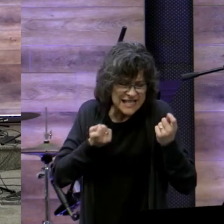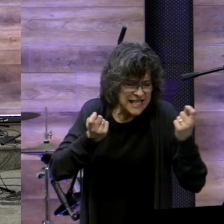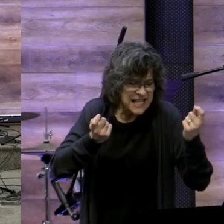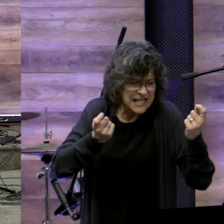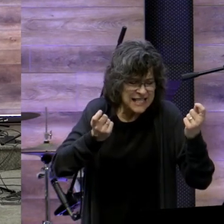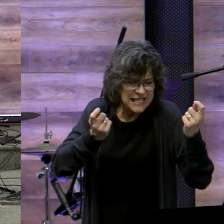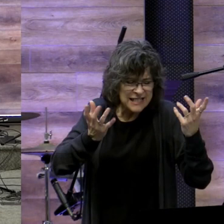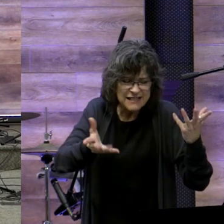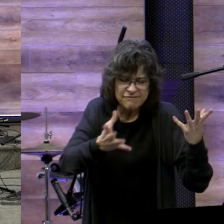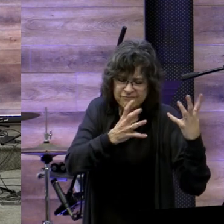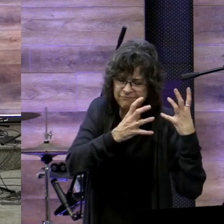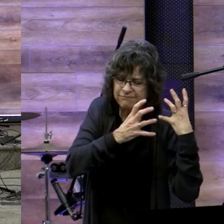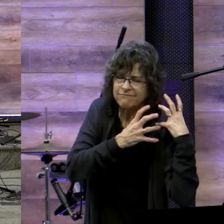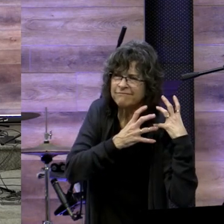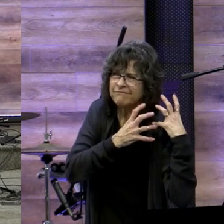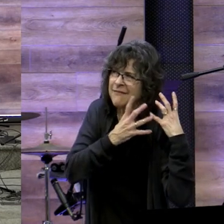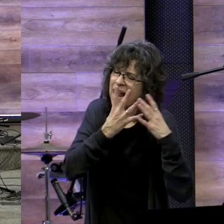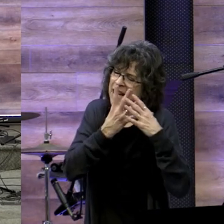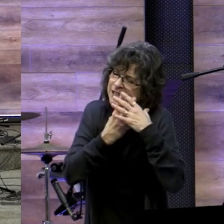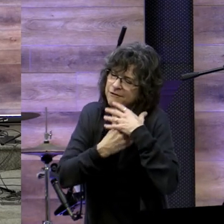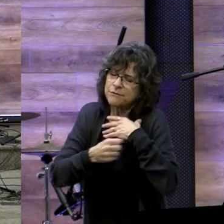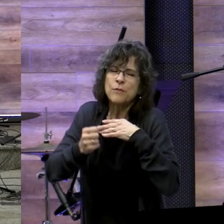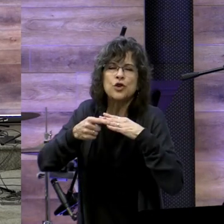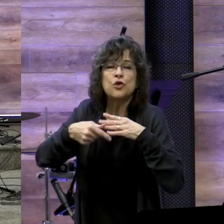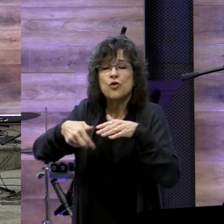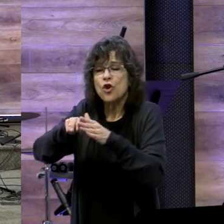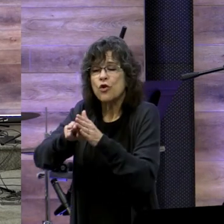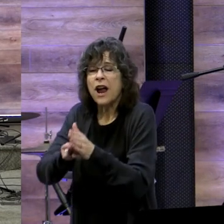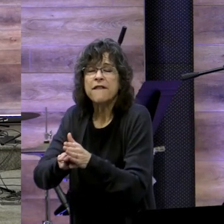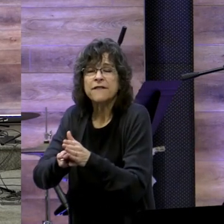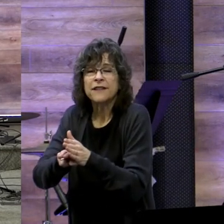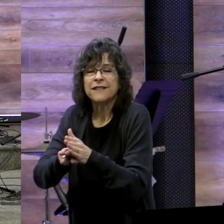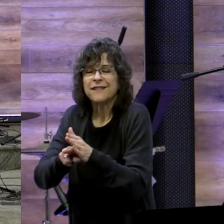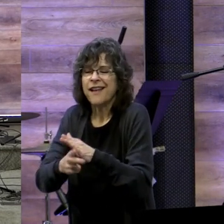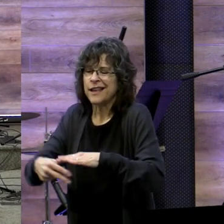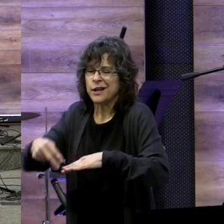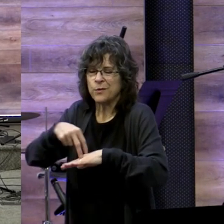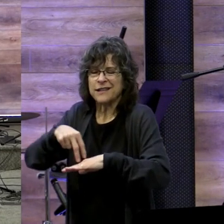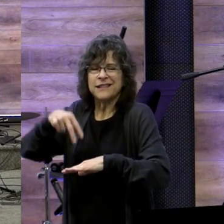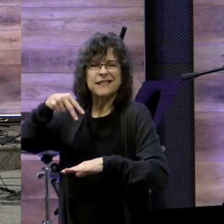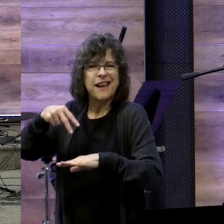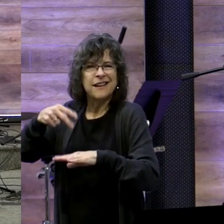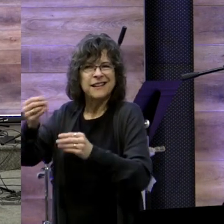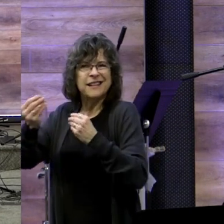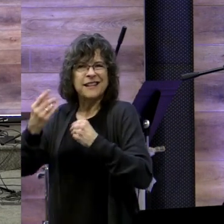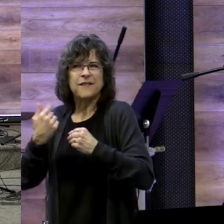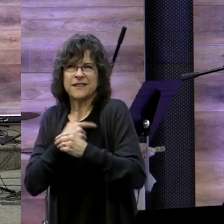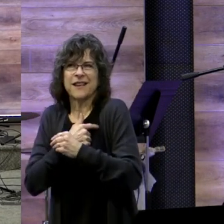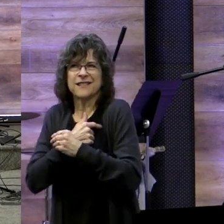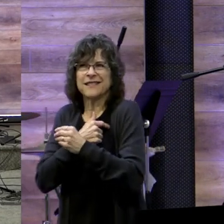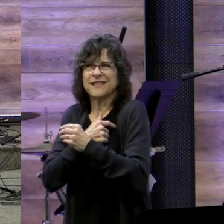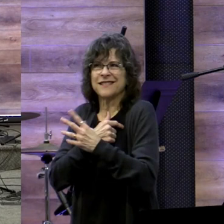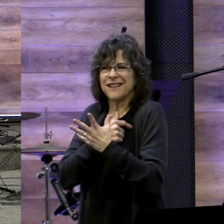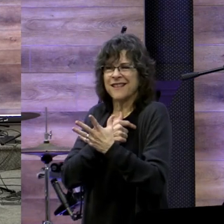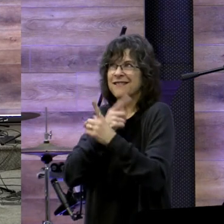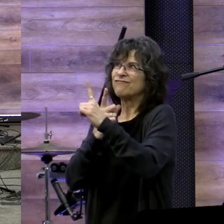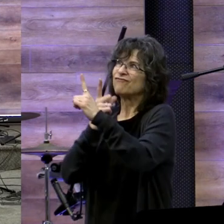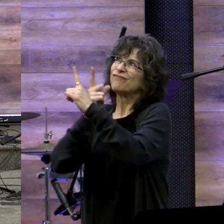over them, giving us the prototype of our future. Now back to the story. What Jesus is about to